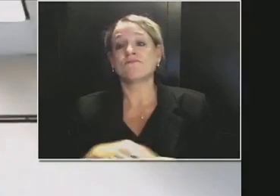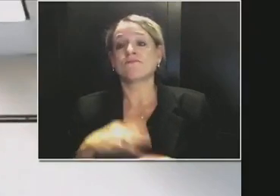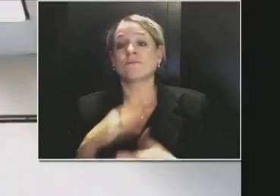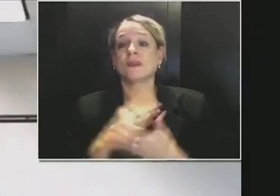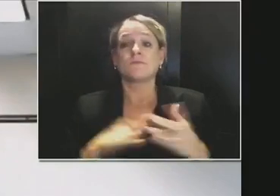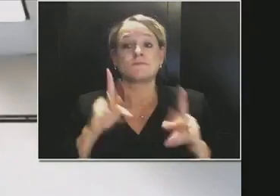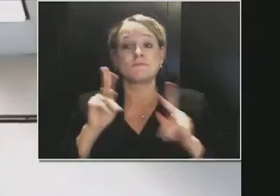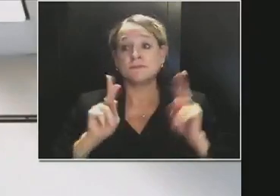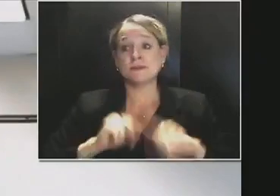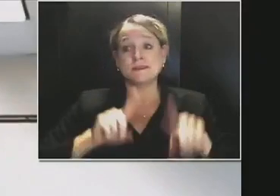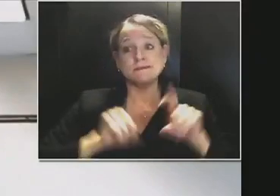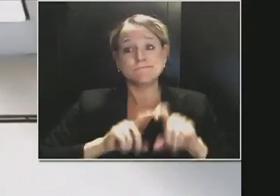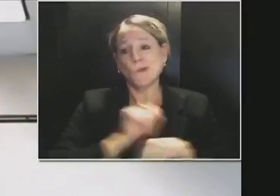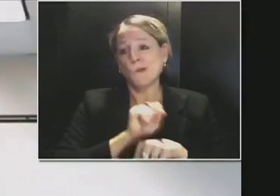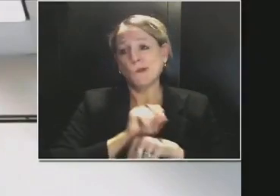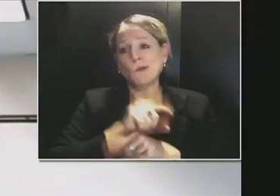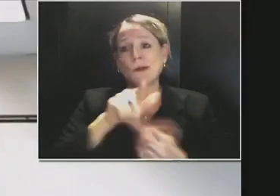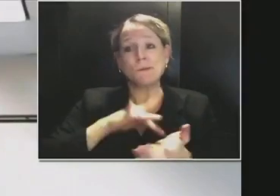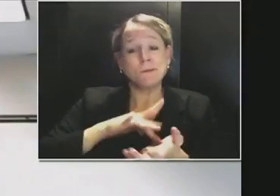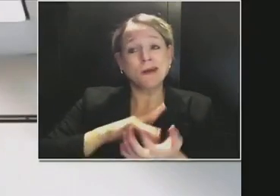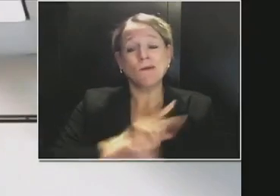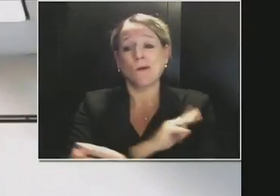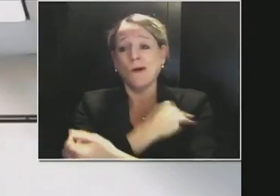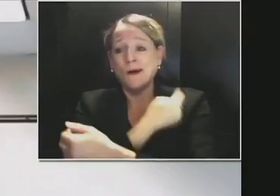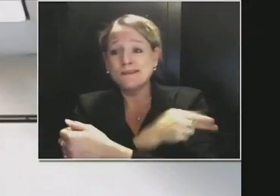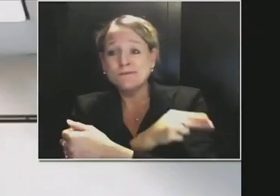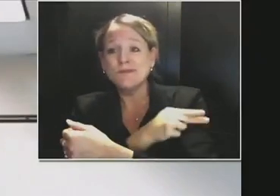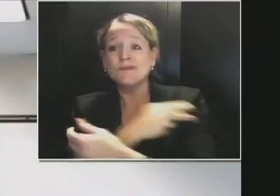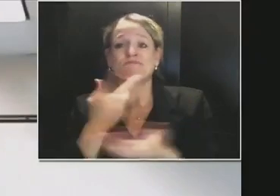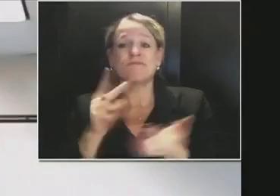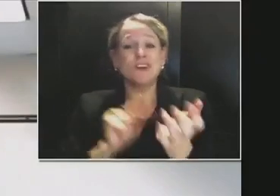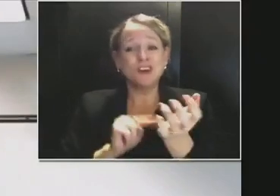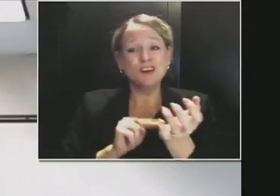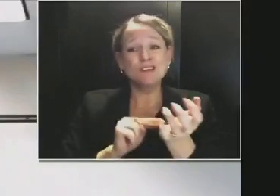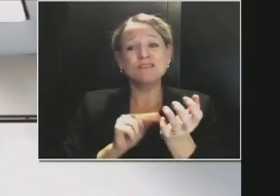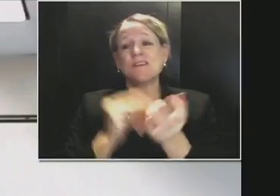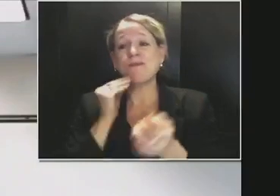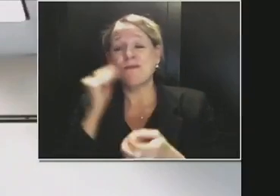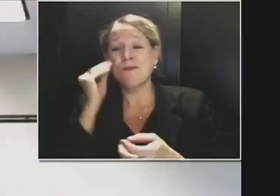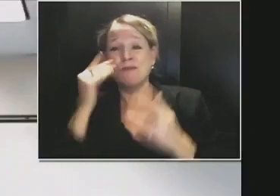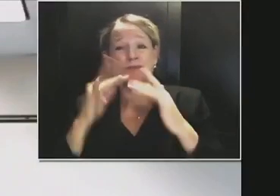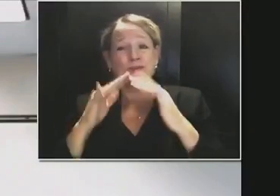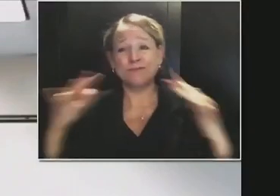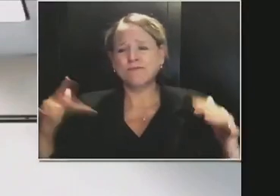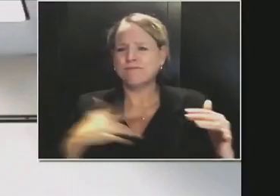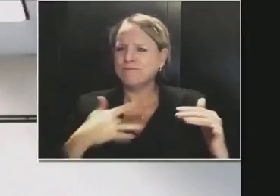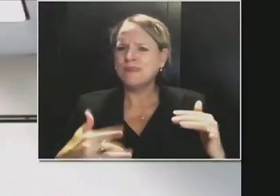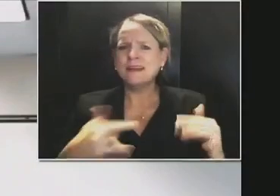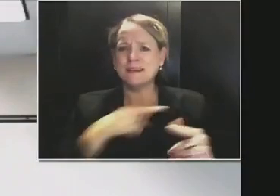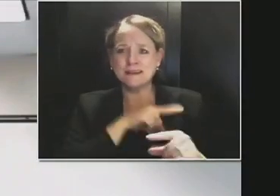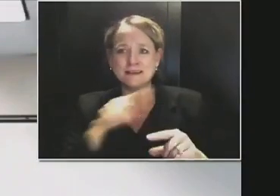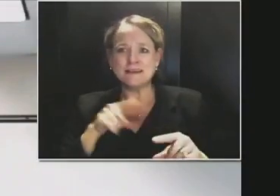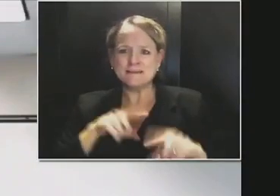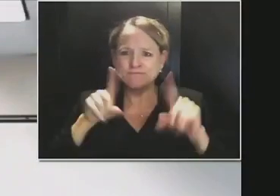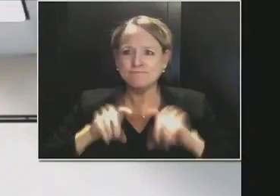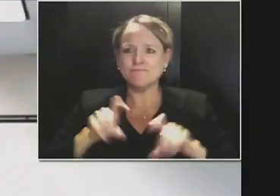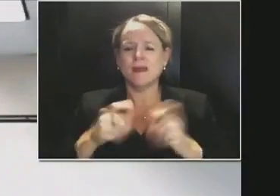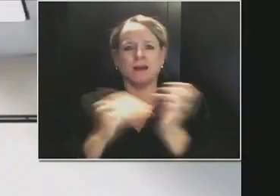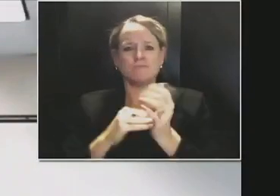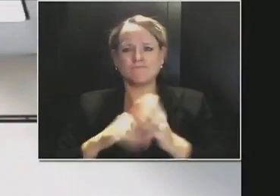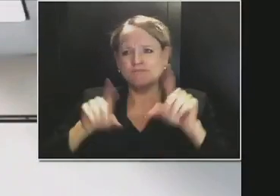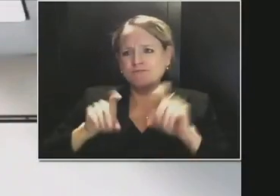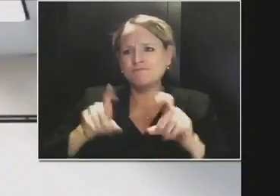regular tests as part of their employment. Someone might have had symptoms of COVID-19 back in April or May, and now